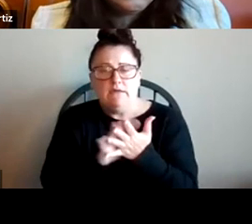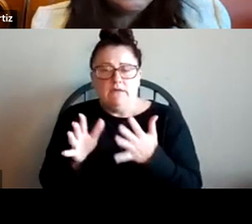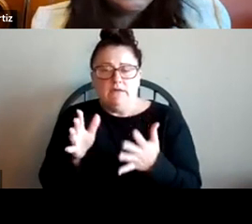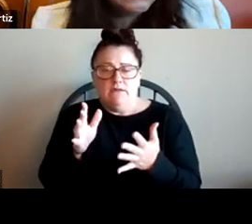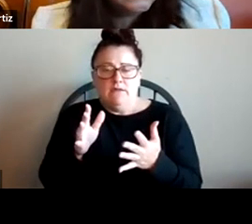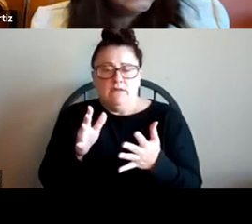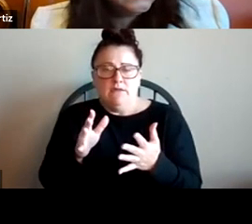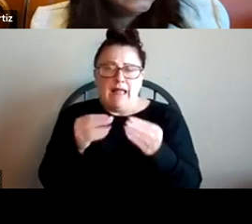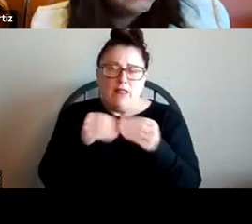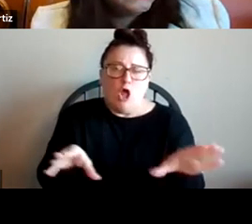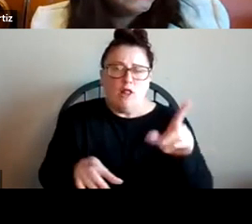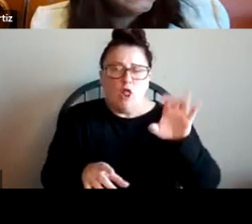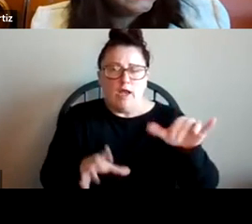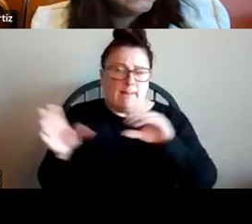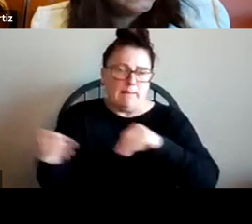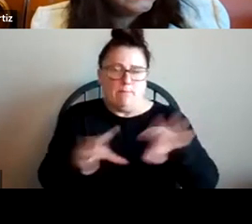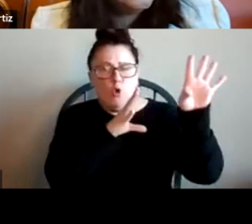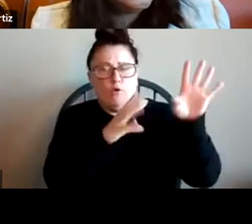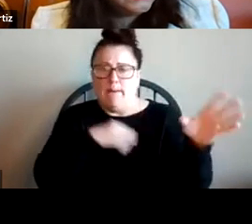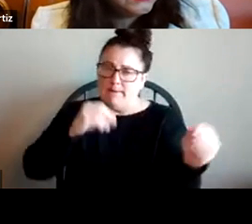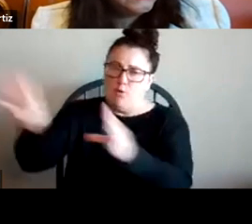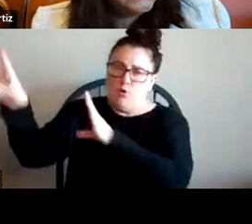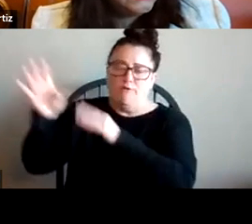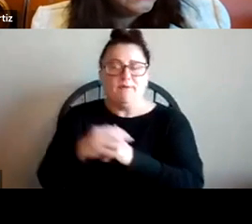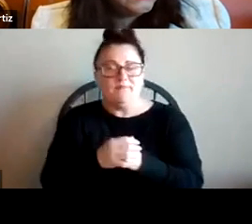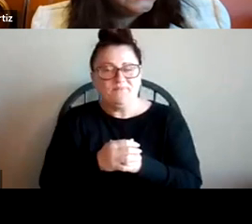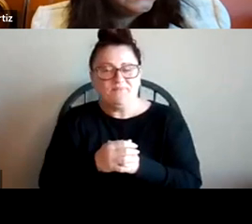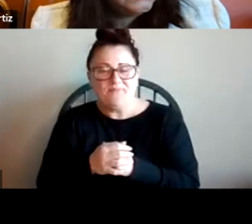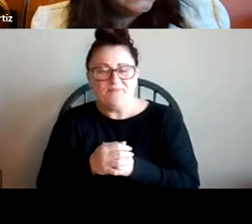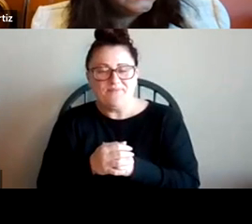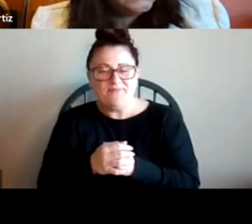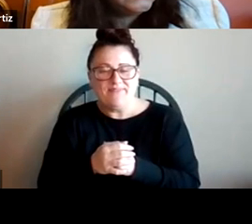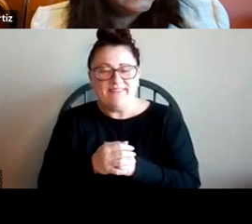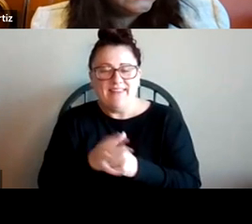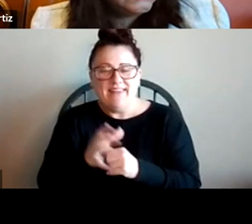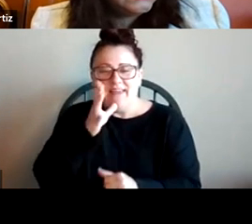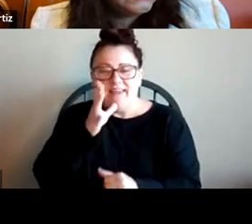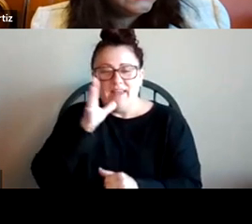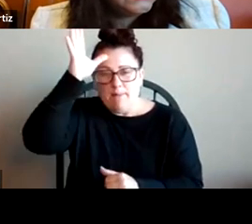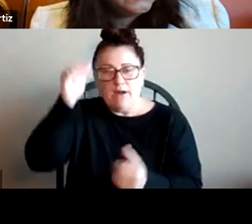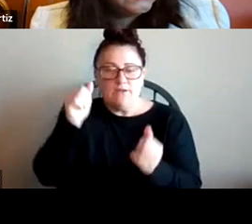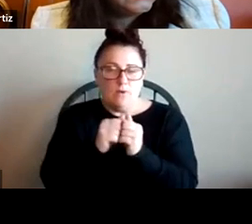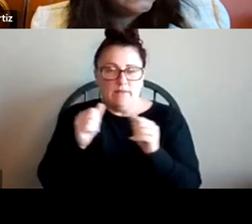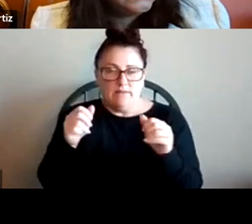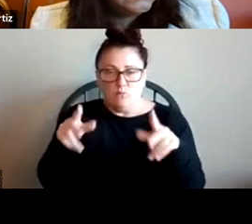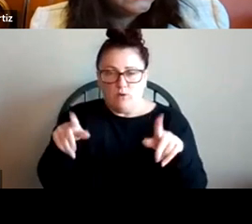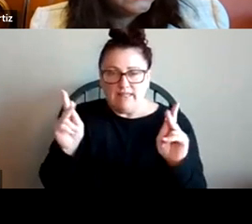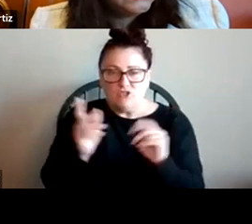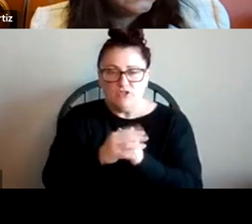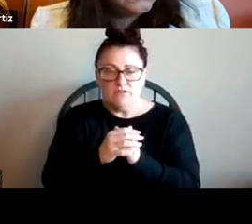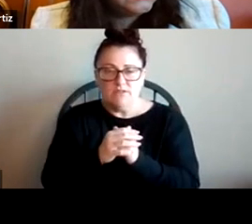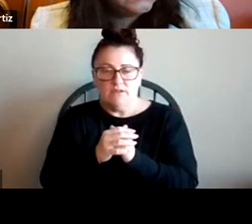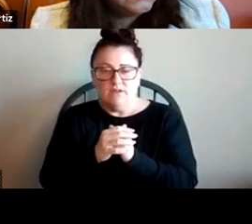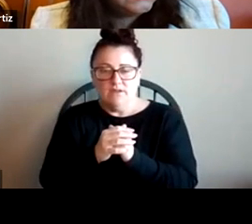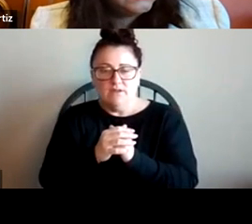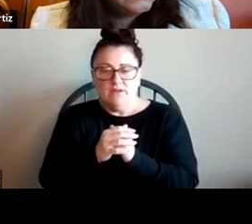the lottery, now I'm going to move to Milton, or now I'm going to, and obviously I'm talking here about parents of privilege, but, that shouldn't